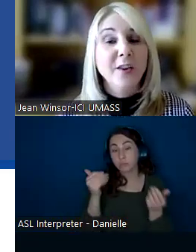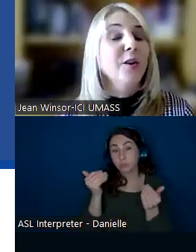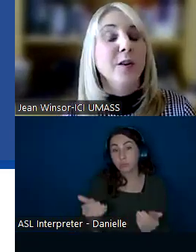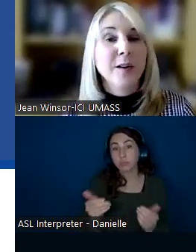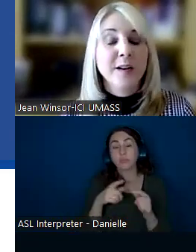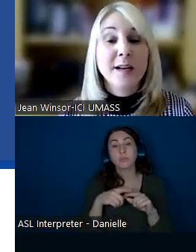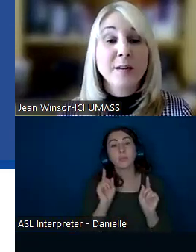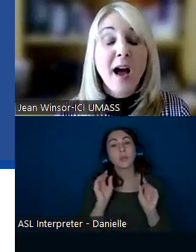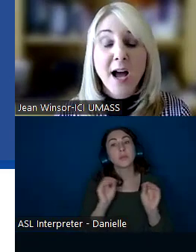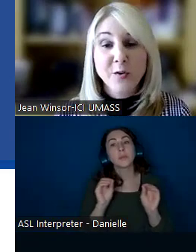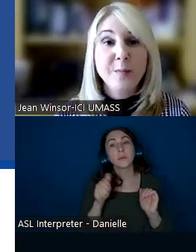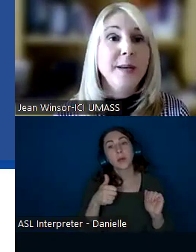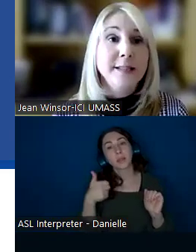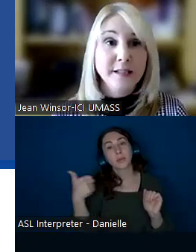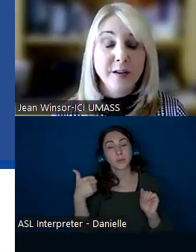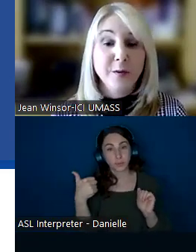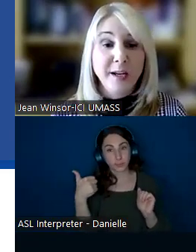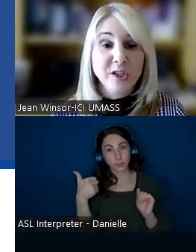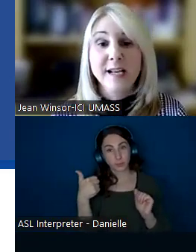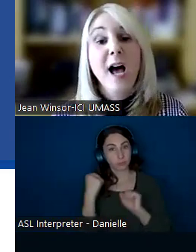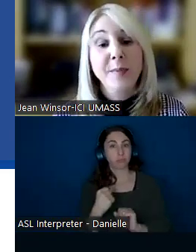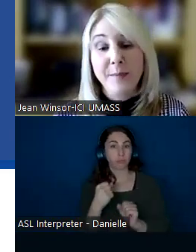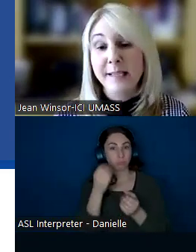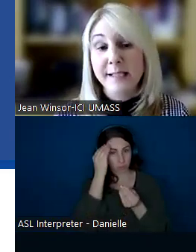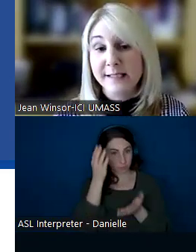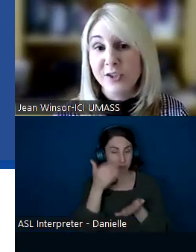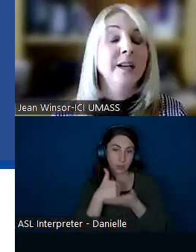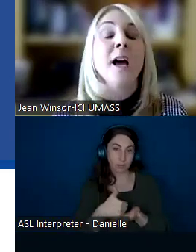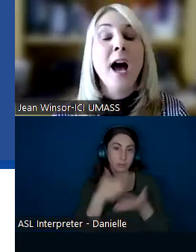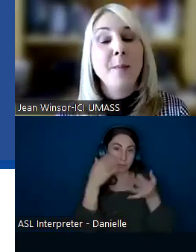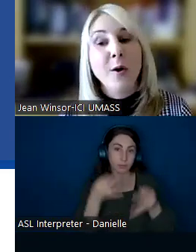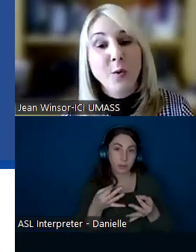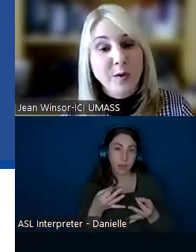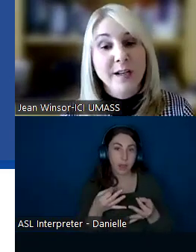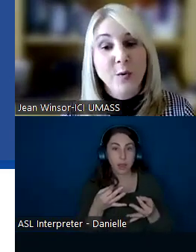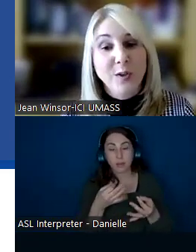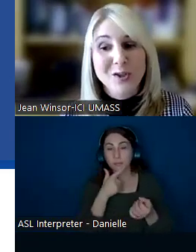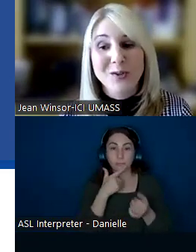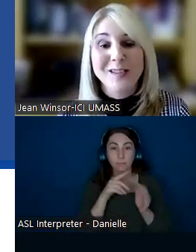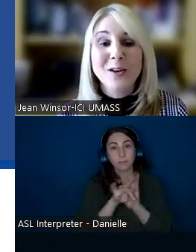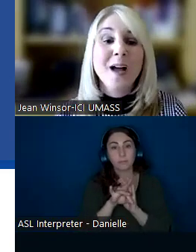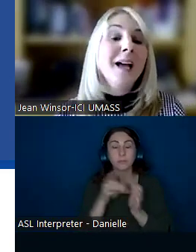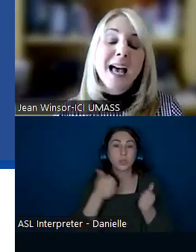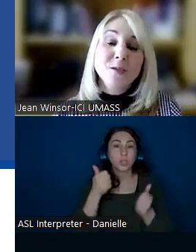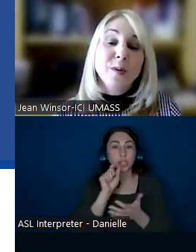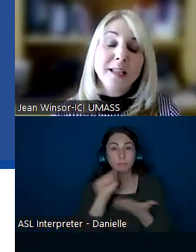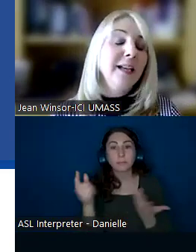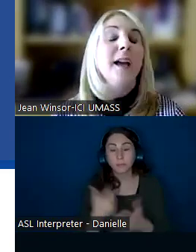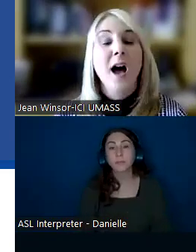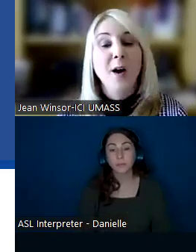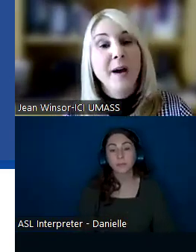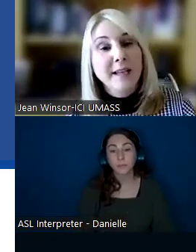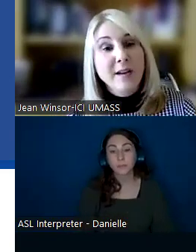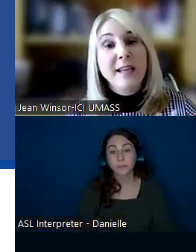have other concrete pieces of information to help them make the decision about who to choose. And so that's